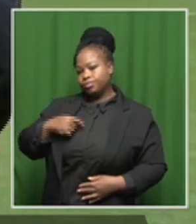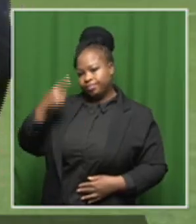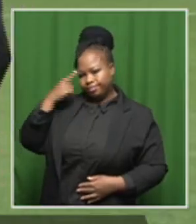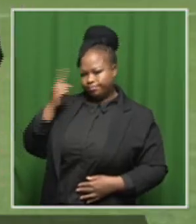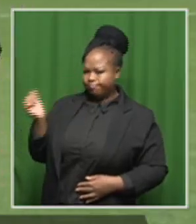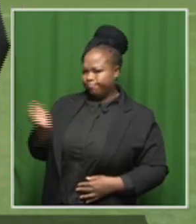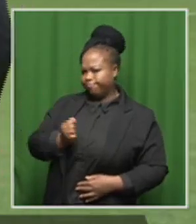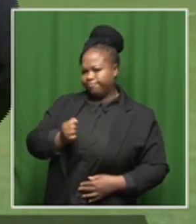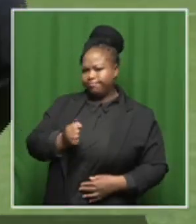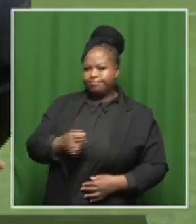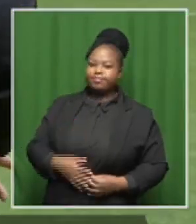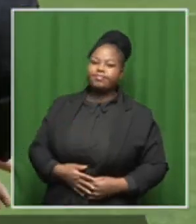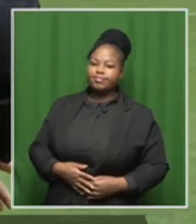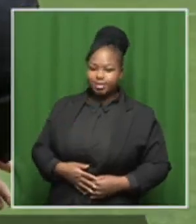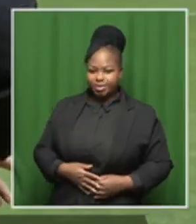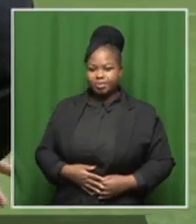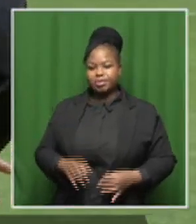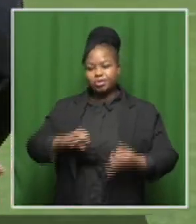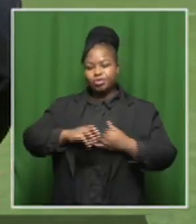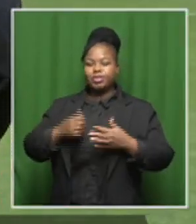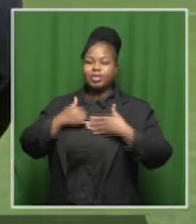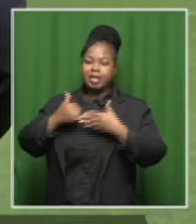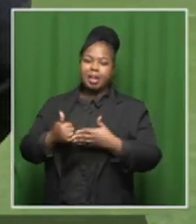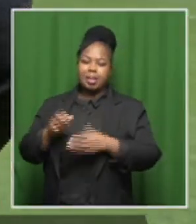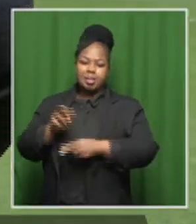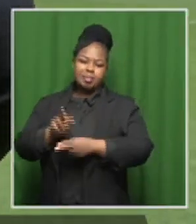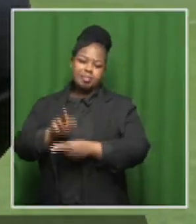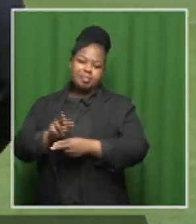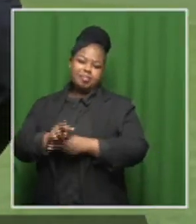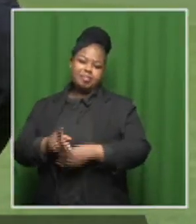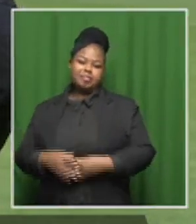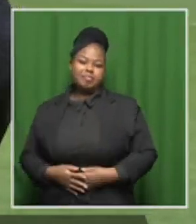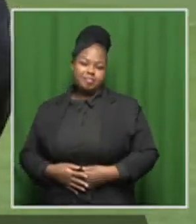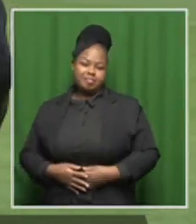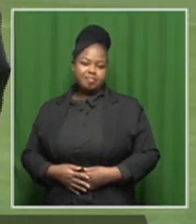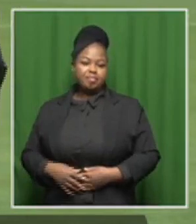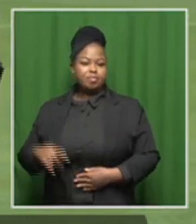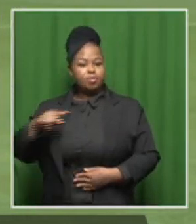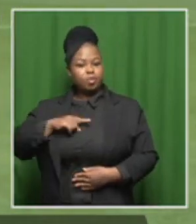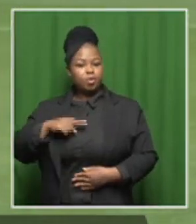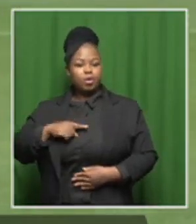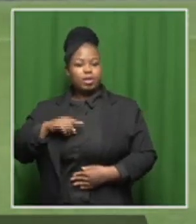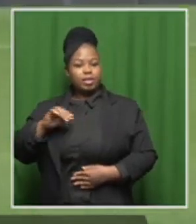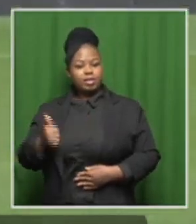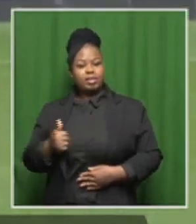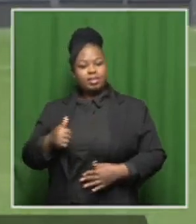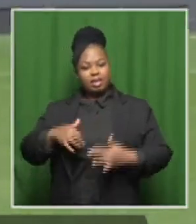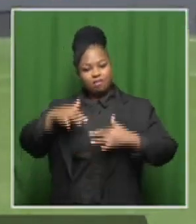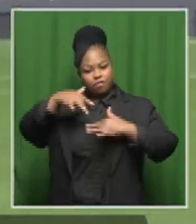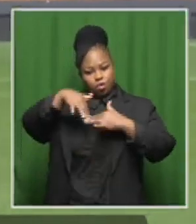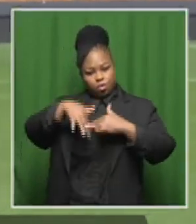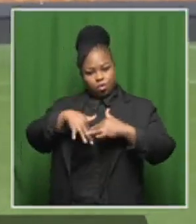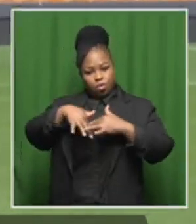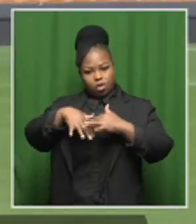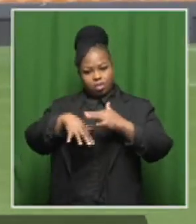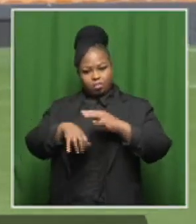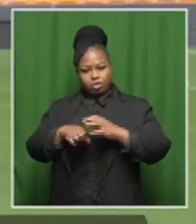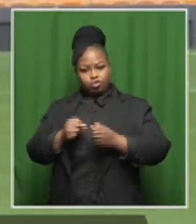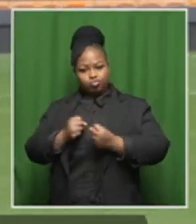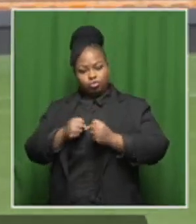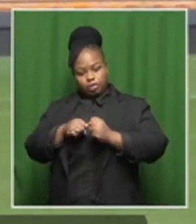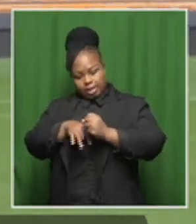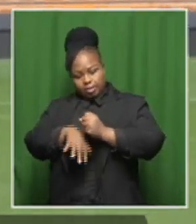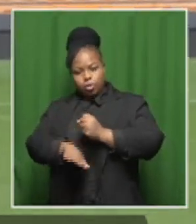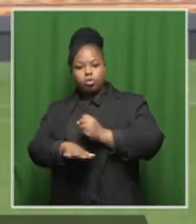in May to come and assist you and oversee. Yeah, the roots actually then entangles itself Yes. to these